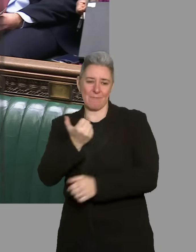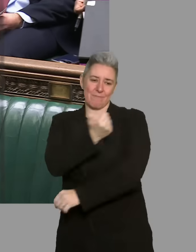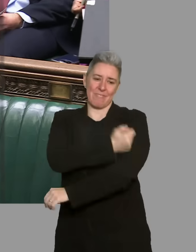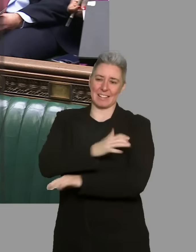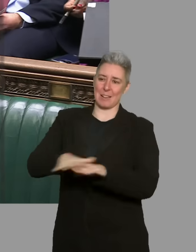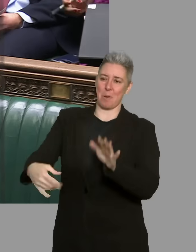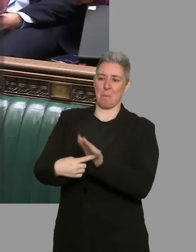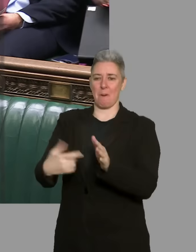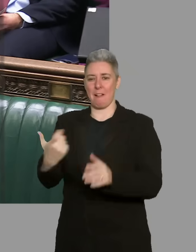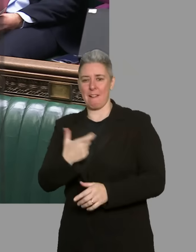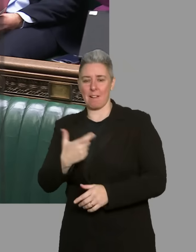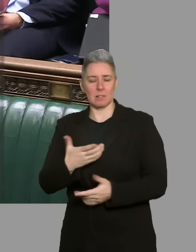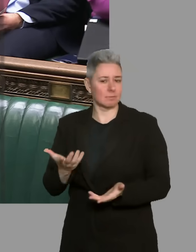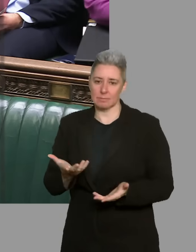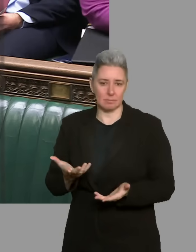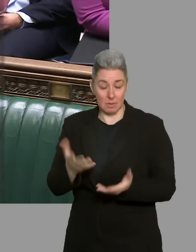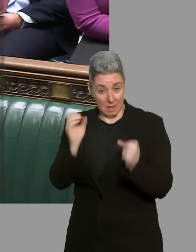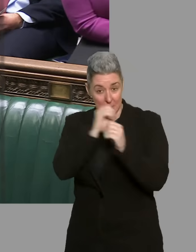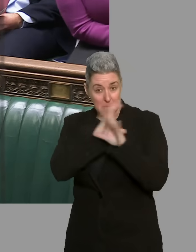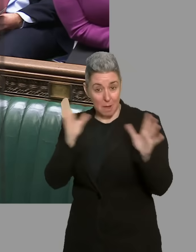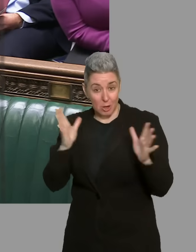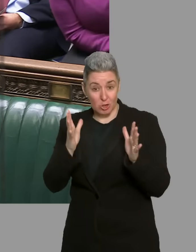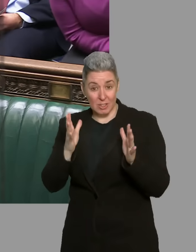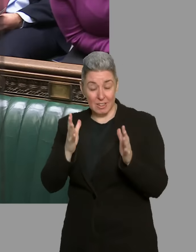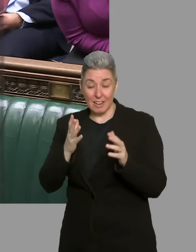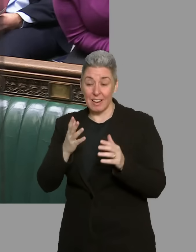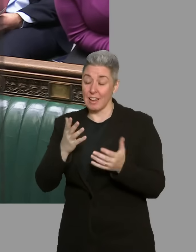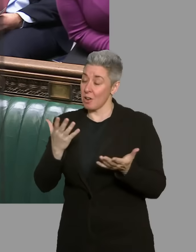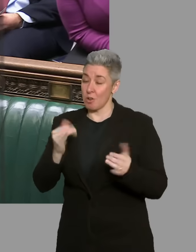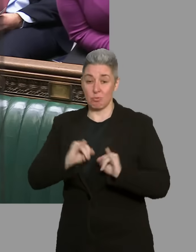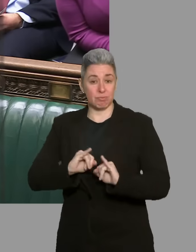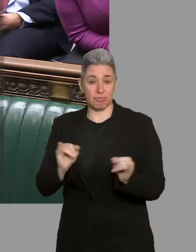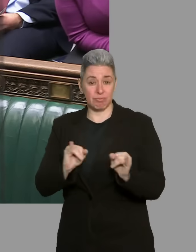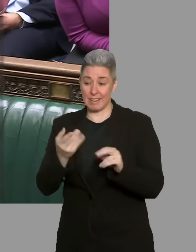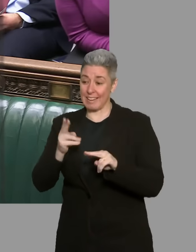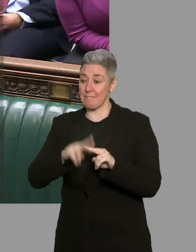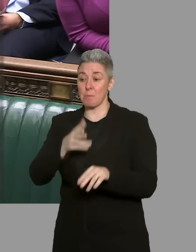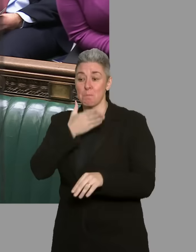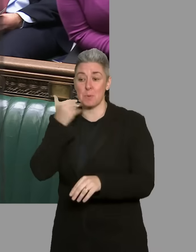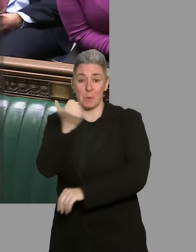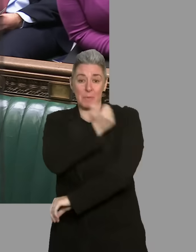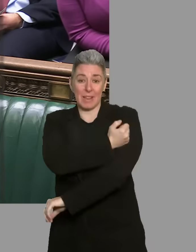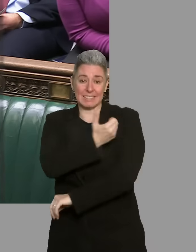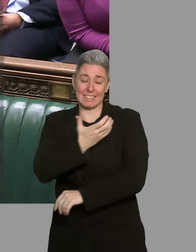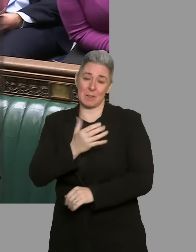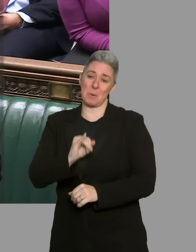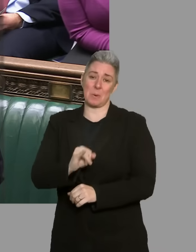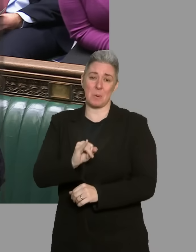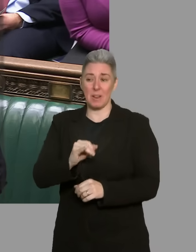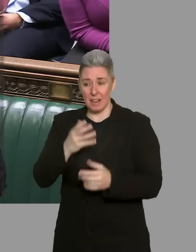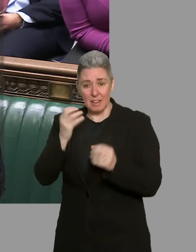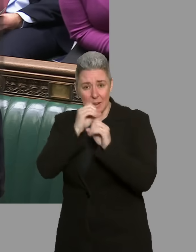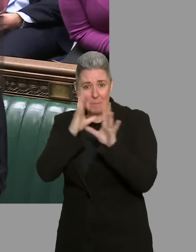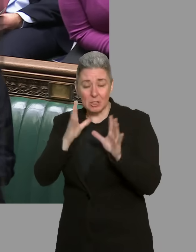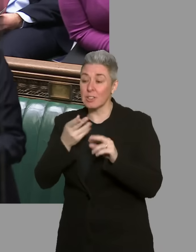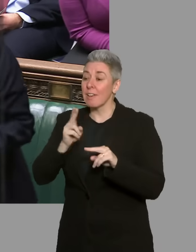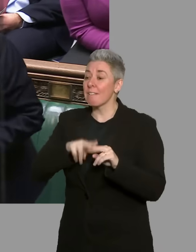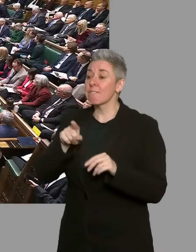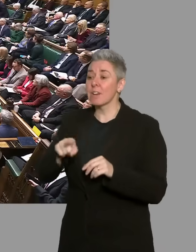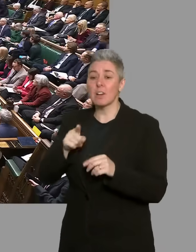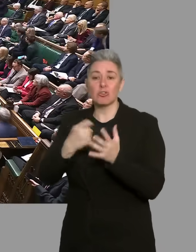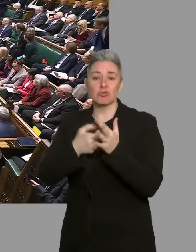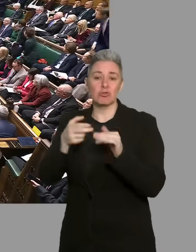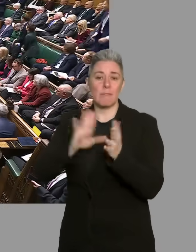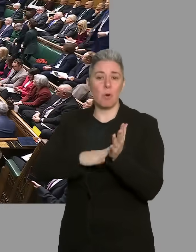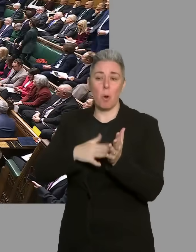And if you want an example, or to be like, look at the local councils where they won power. They're absolutely chaotic, in a mess, and putting taxes up.